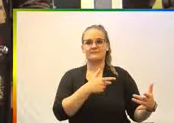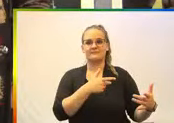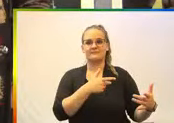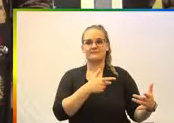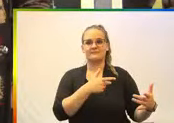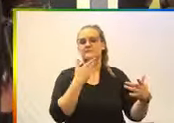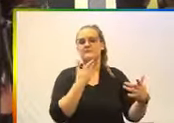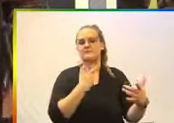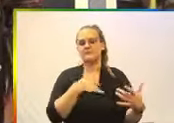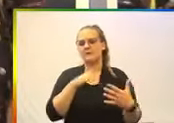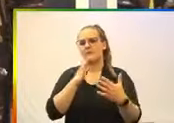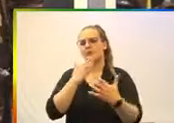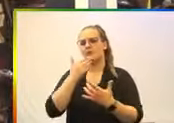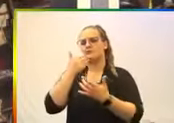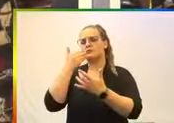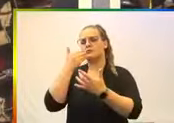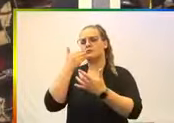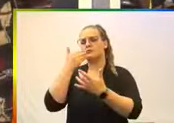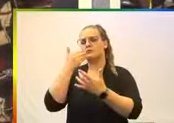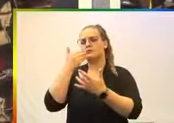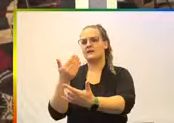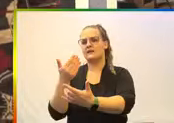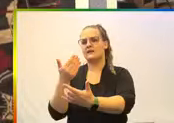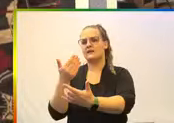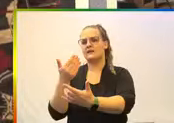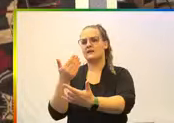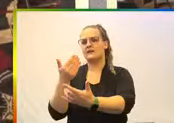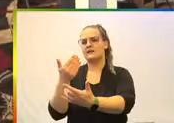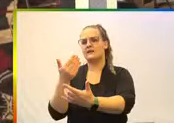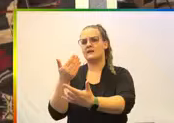Goodness is rewarded,